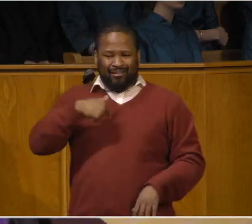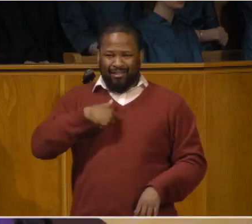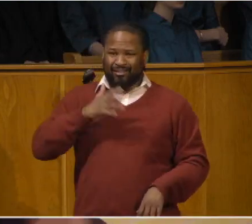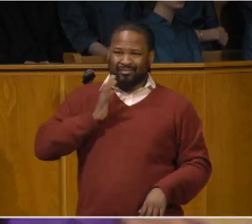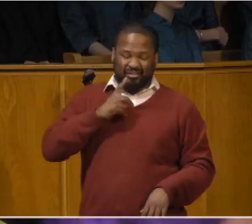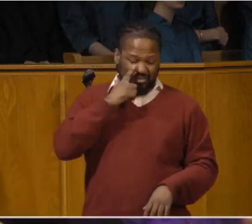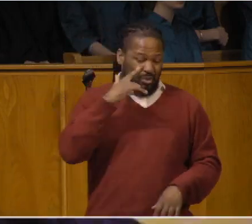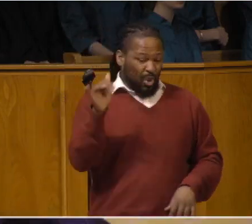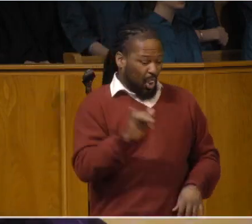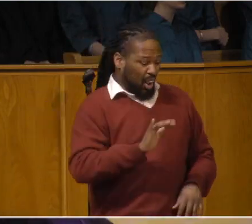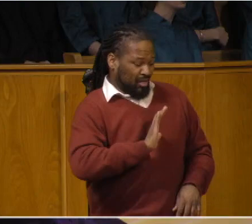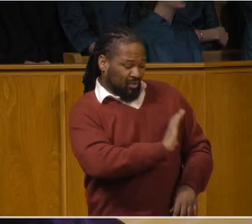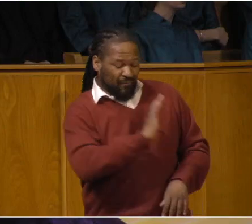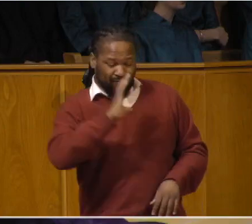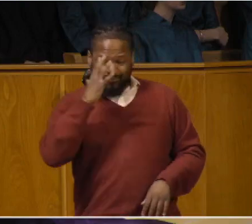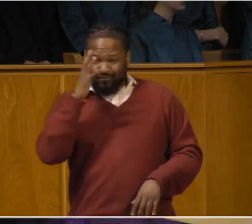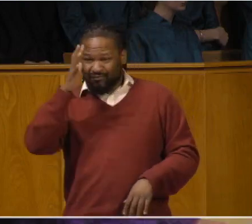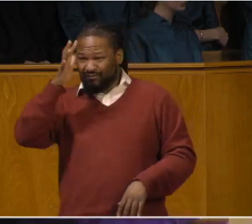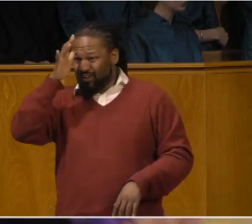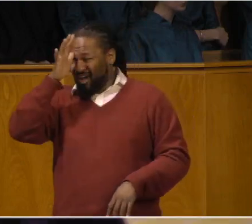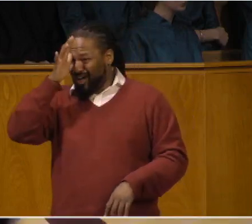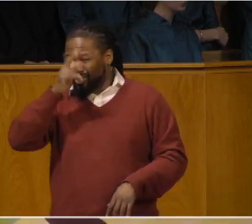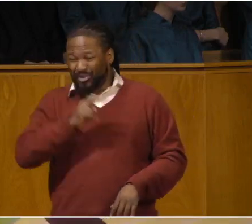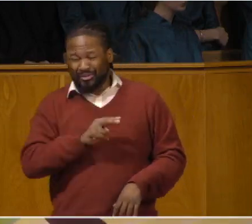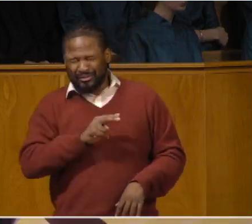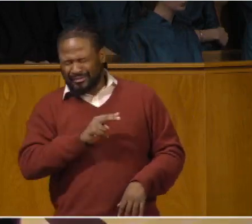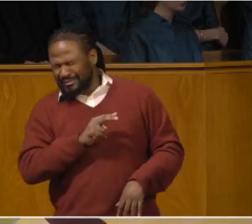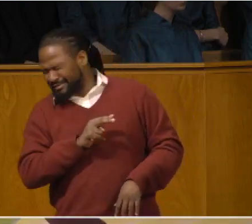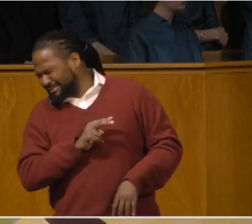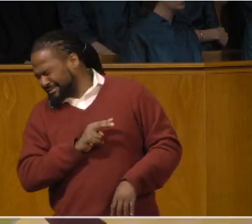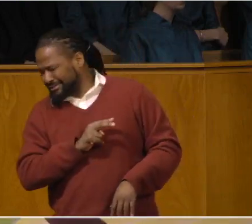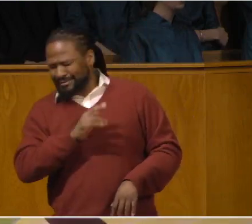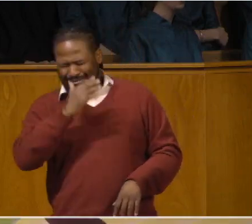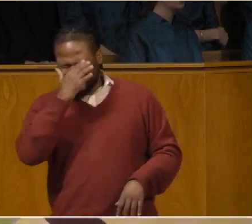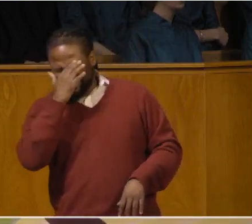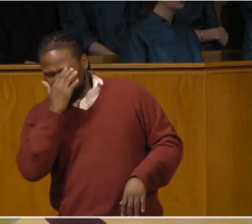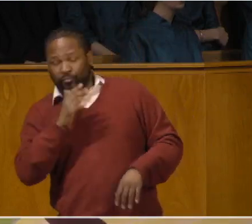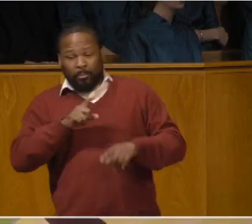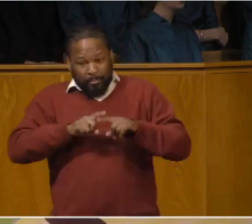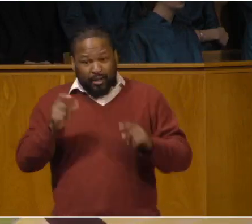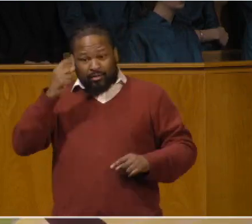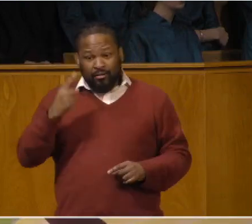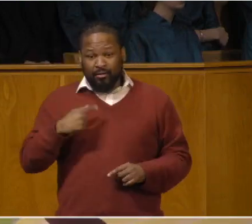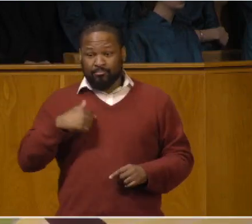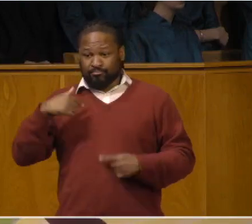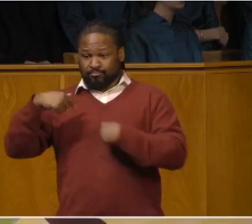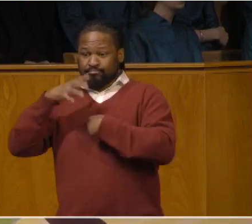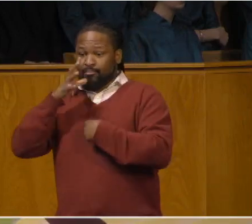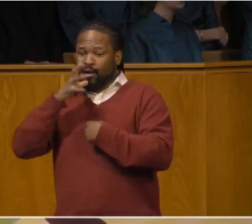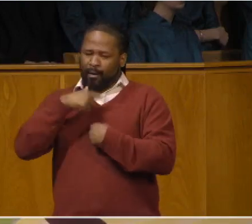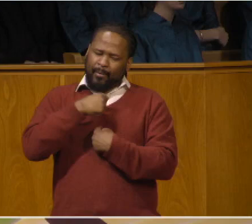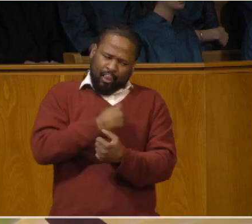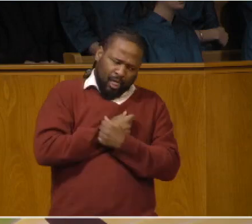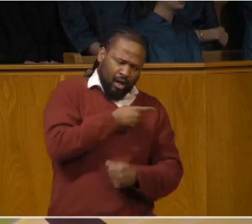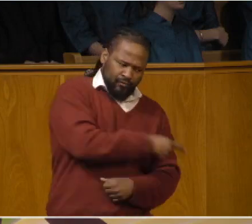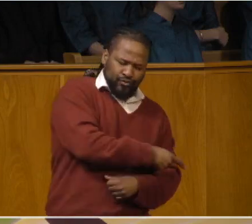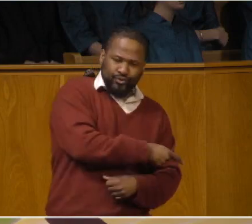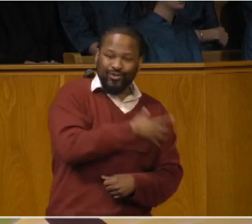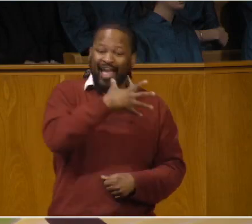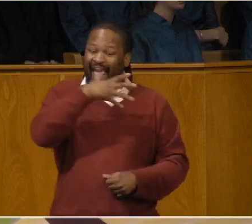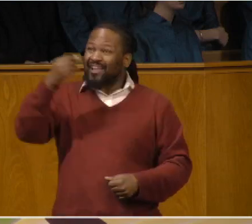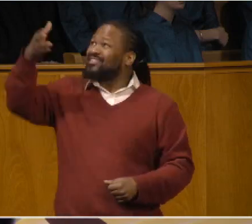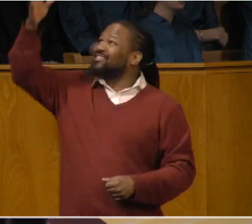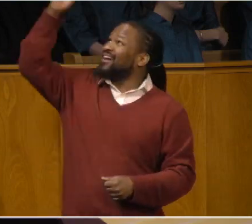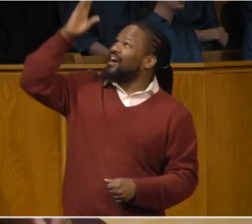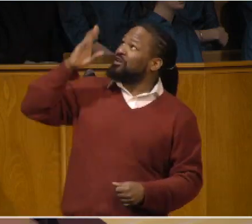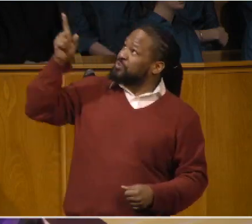his father, I mean my rapist. But I love you. But I love you, and the living God who